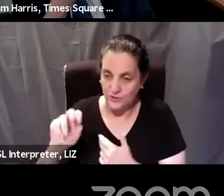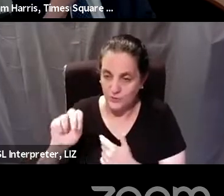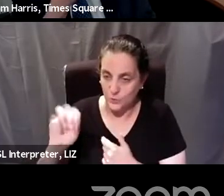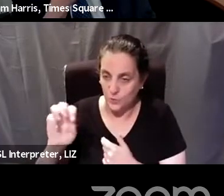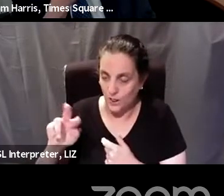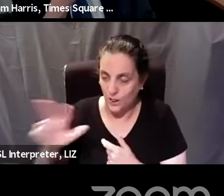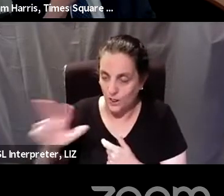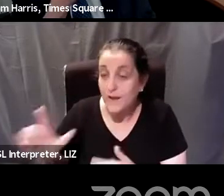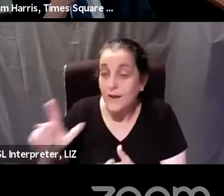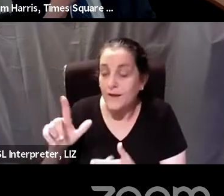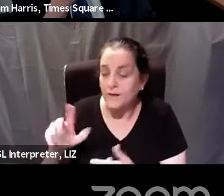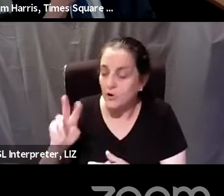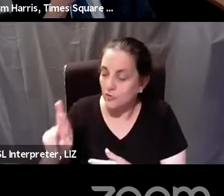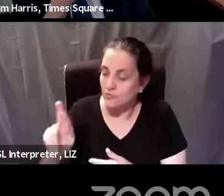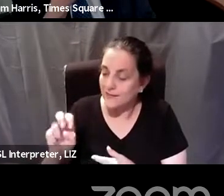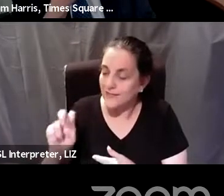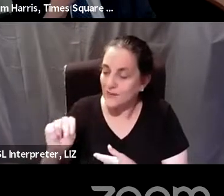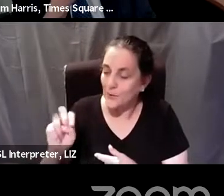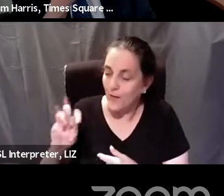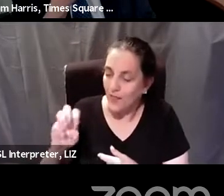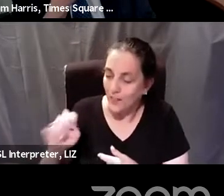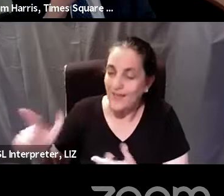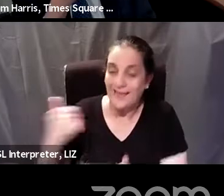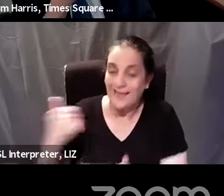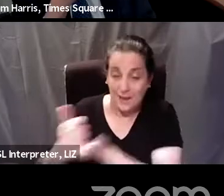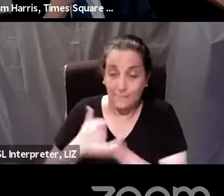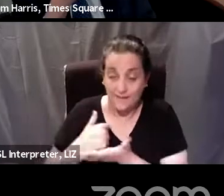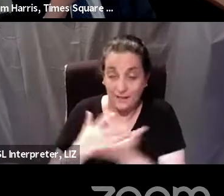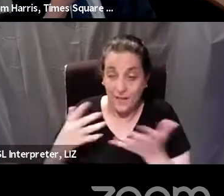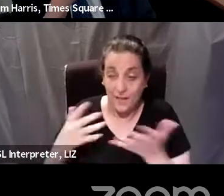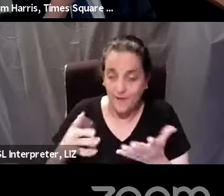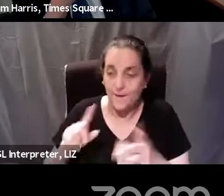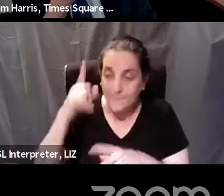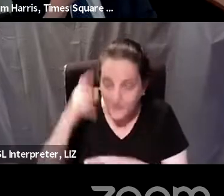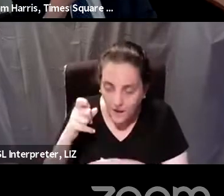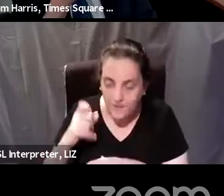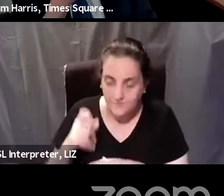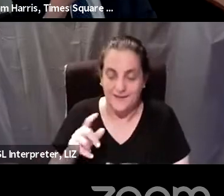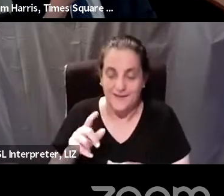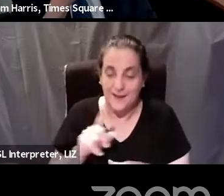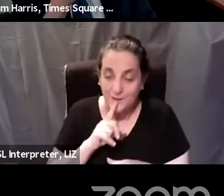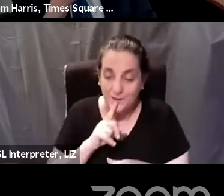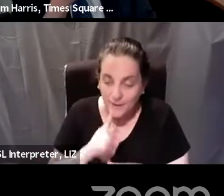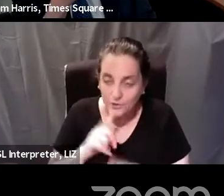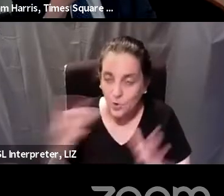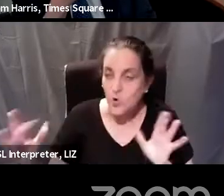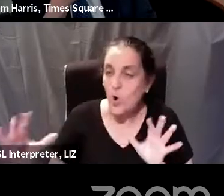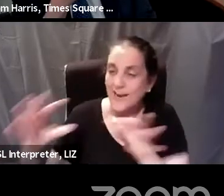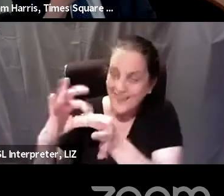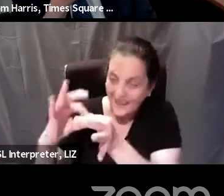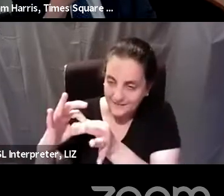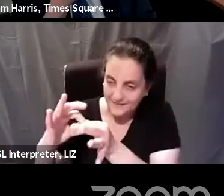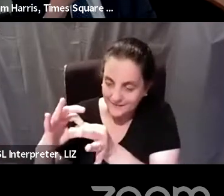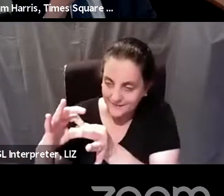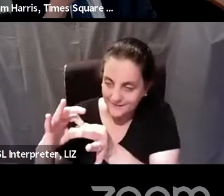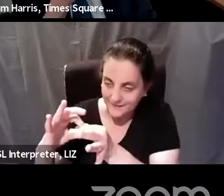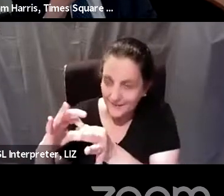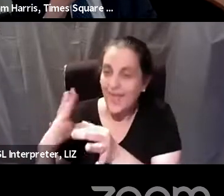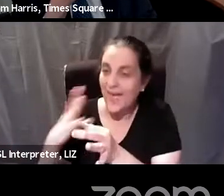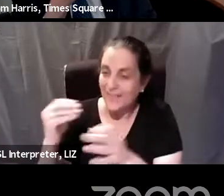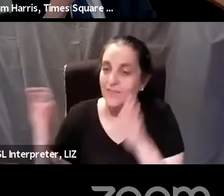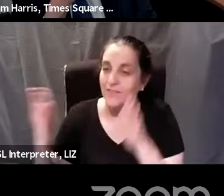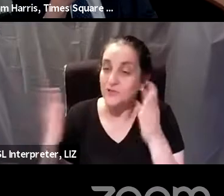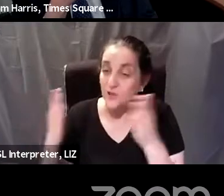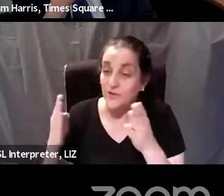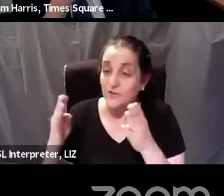and sometimes that's difficult because you got to make sure that that you're connected so that the services